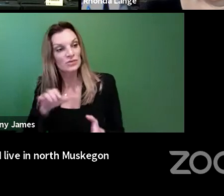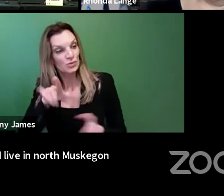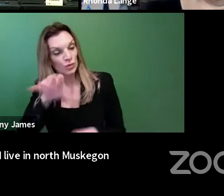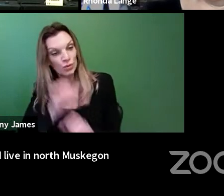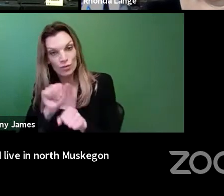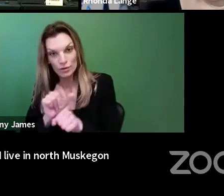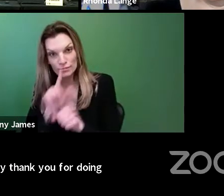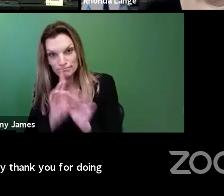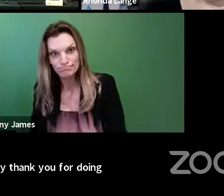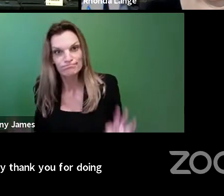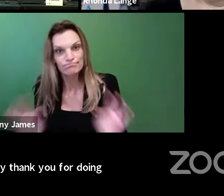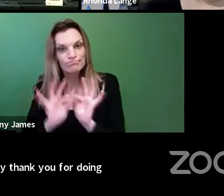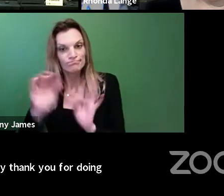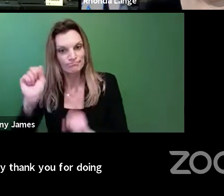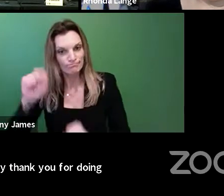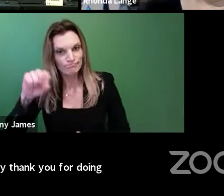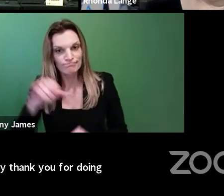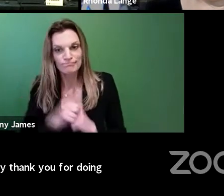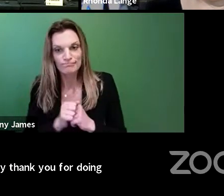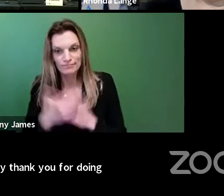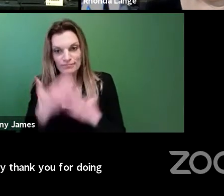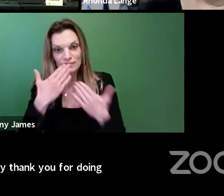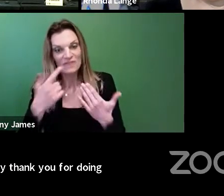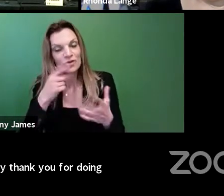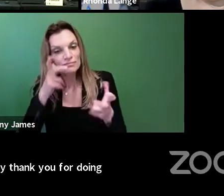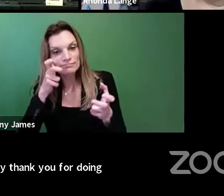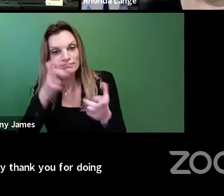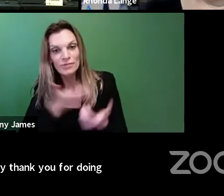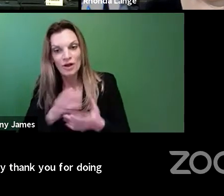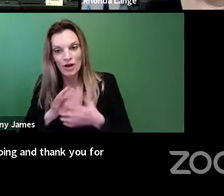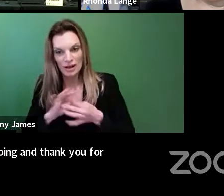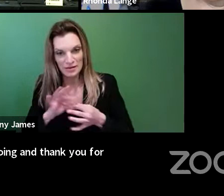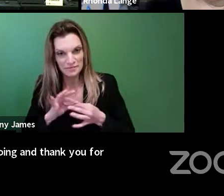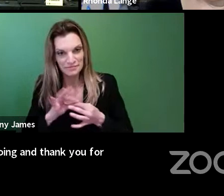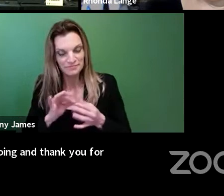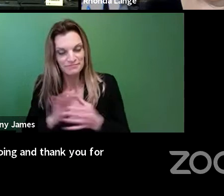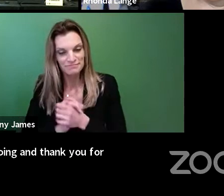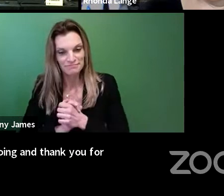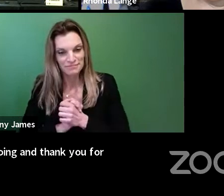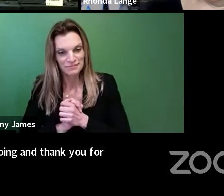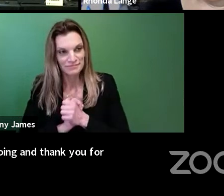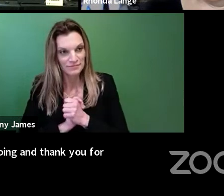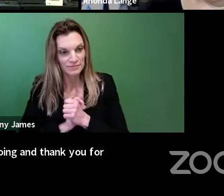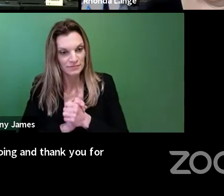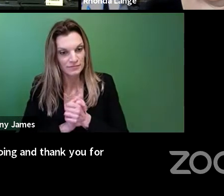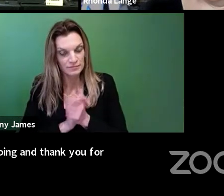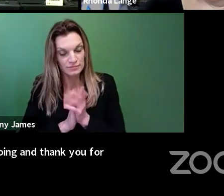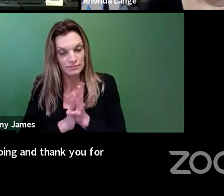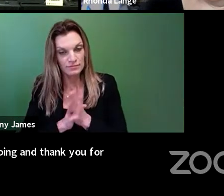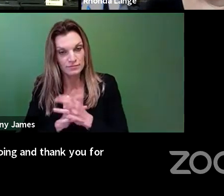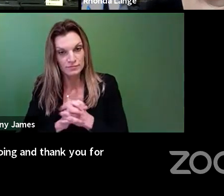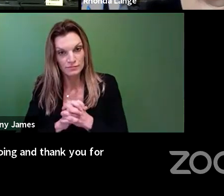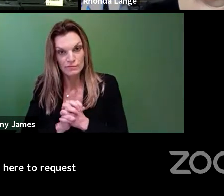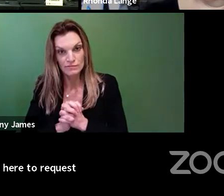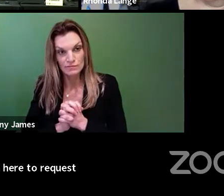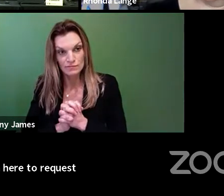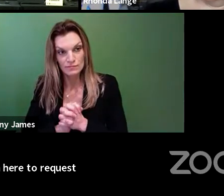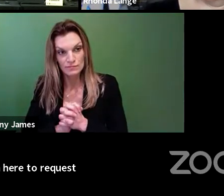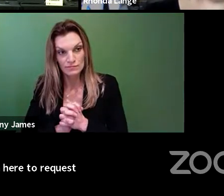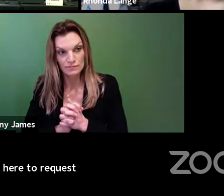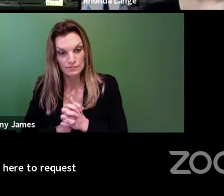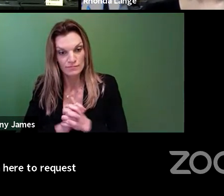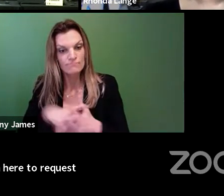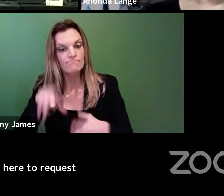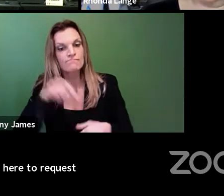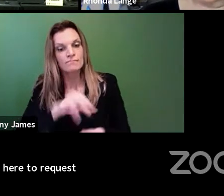you're doing, and thank you for hearing our comments. I'm here to request that you group Muskegon County along with Oceana and